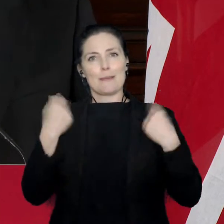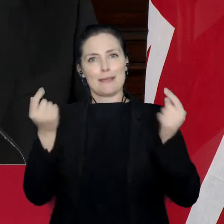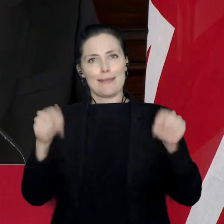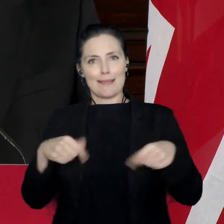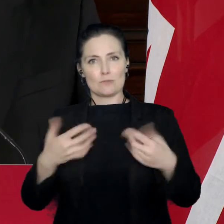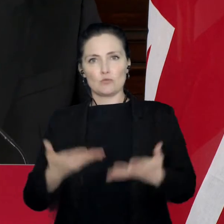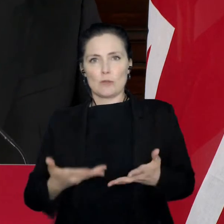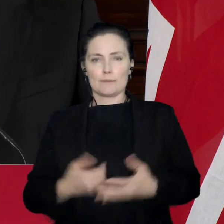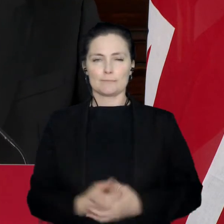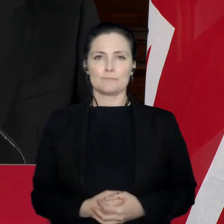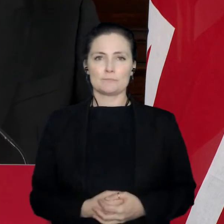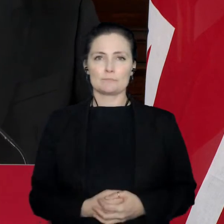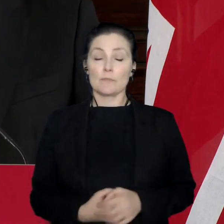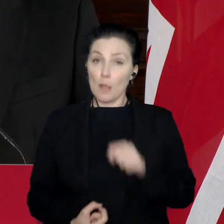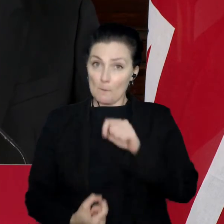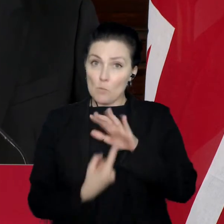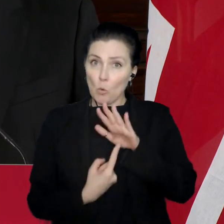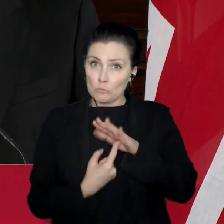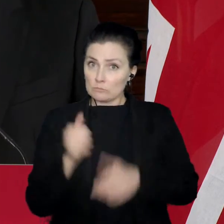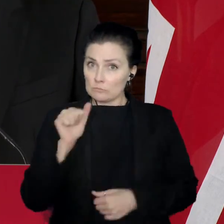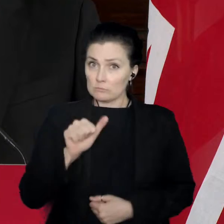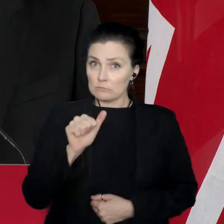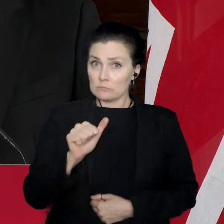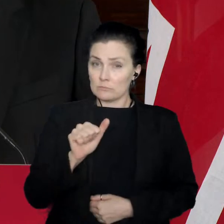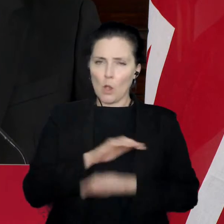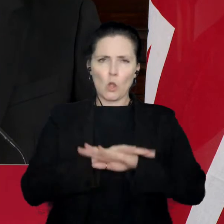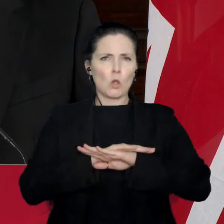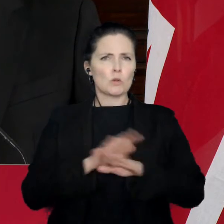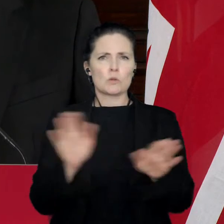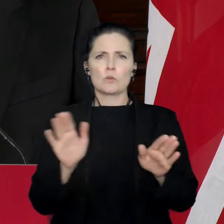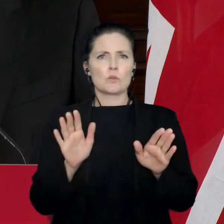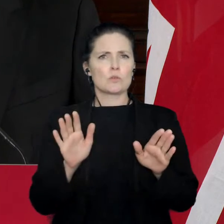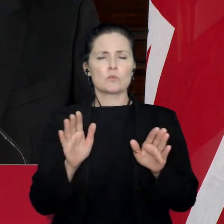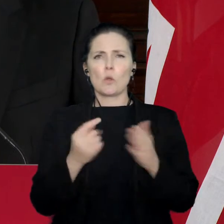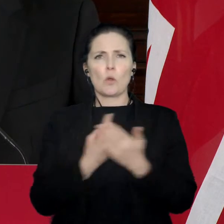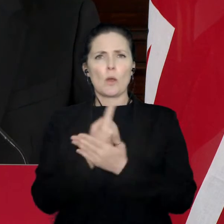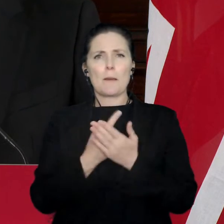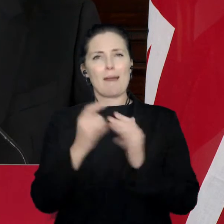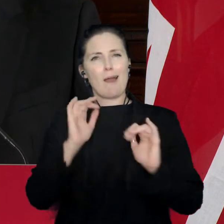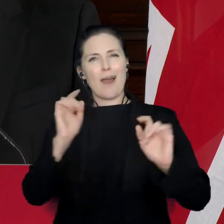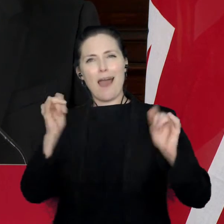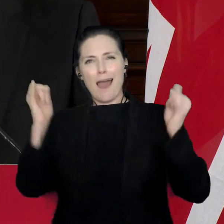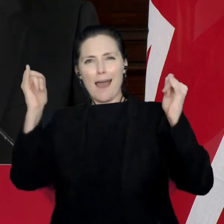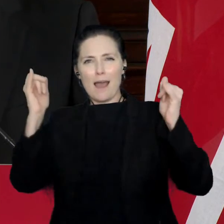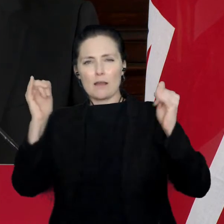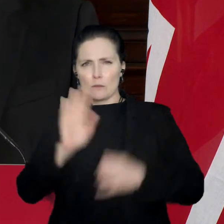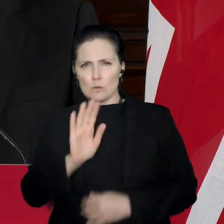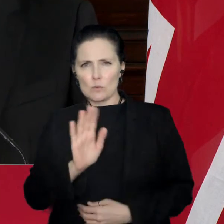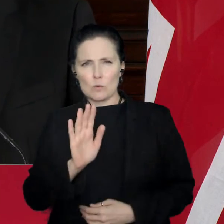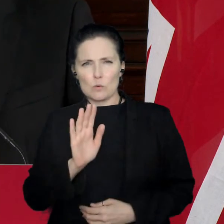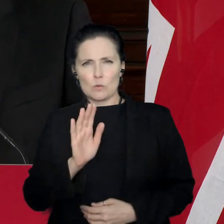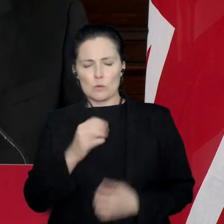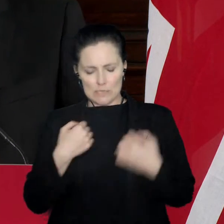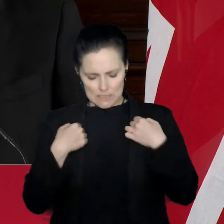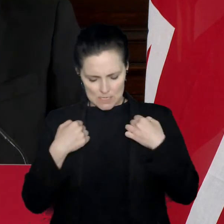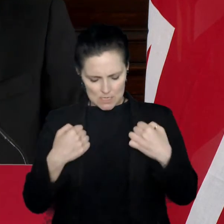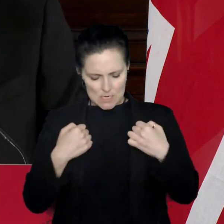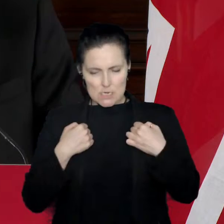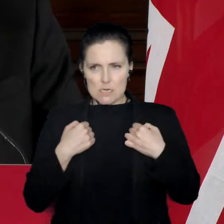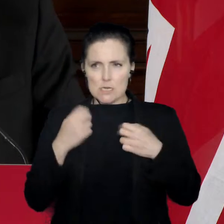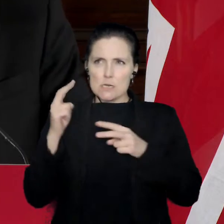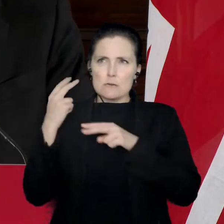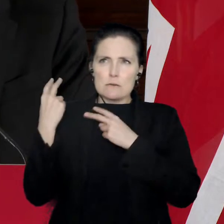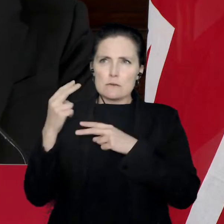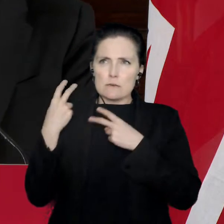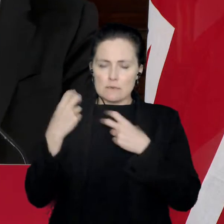moment, it is not one for celebration. It is one for reflection on how a party that has